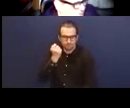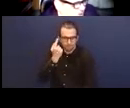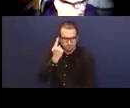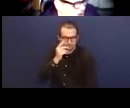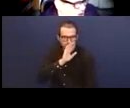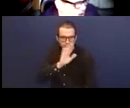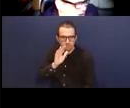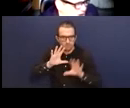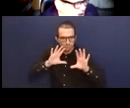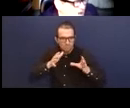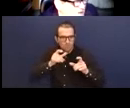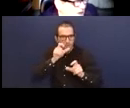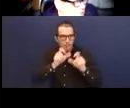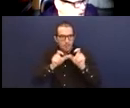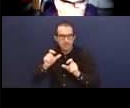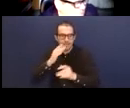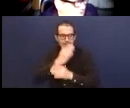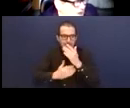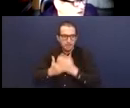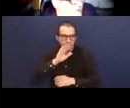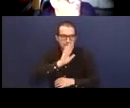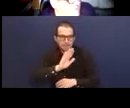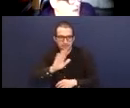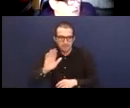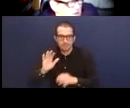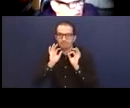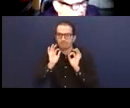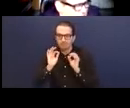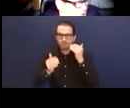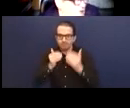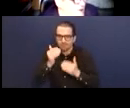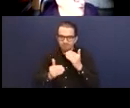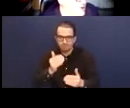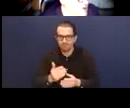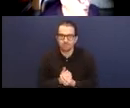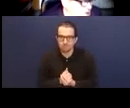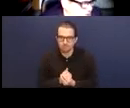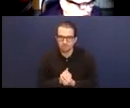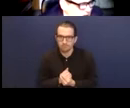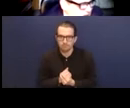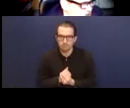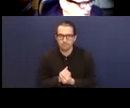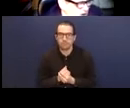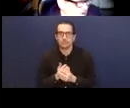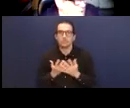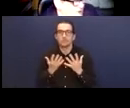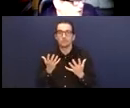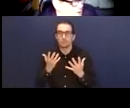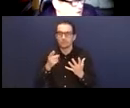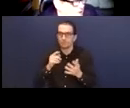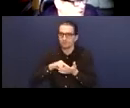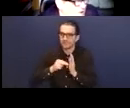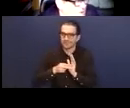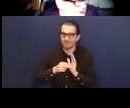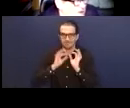impairment. A second one, Kenya, and this I'm sure is to do, and Sarah, you may have a